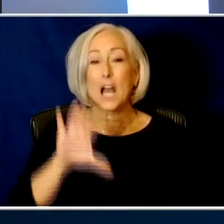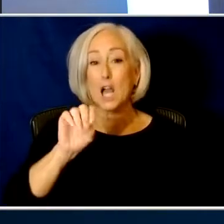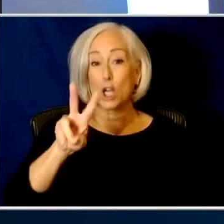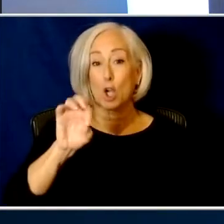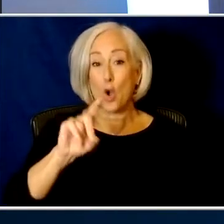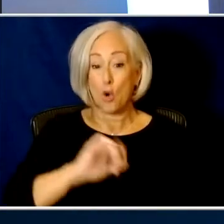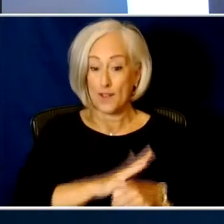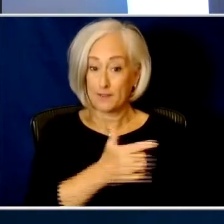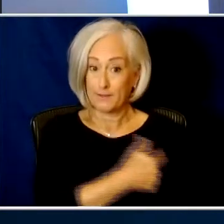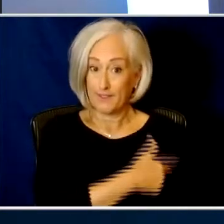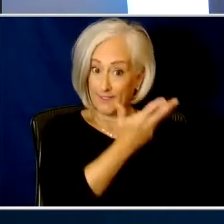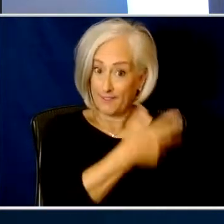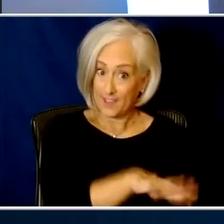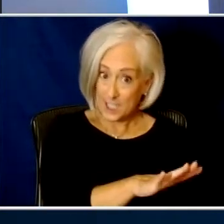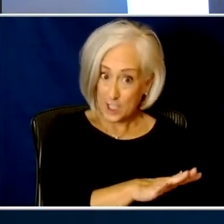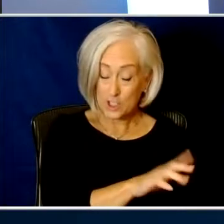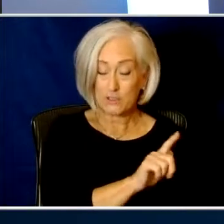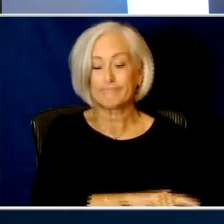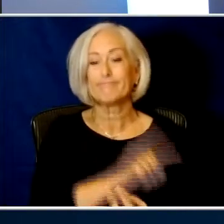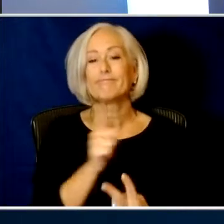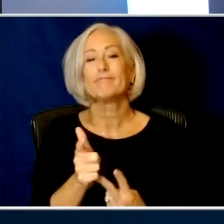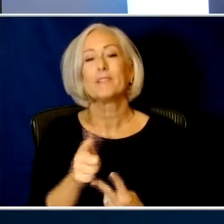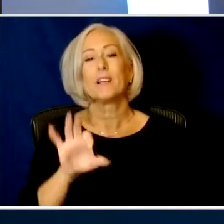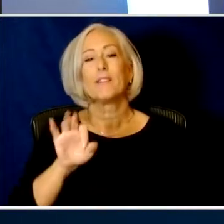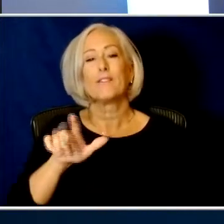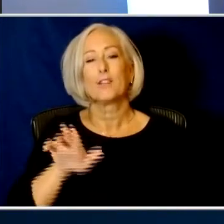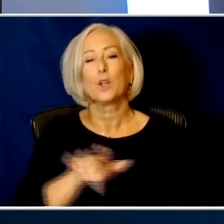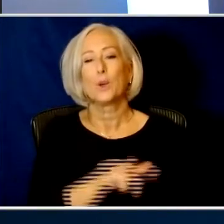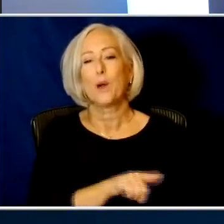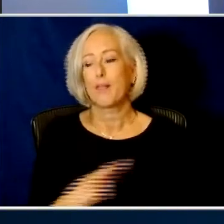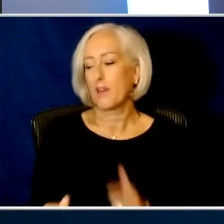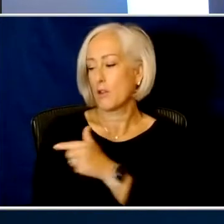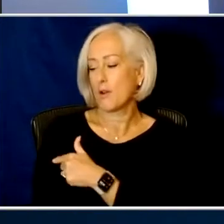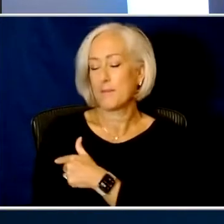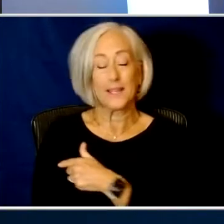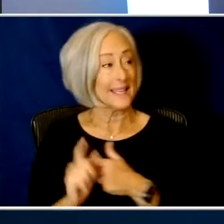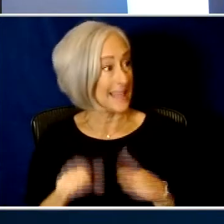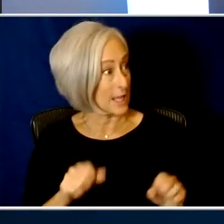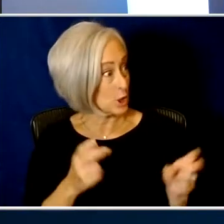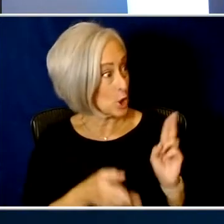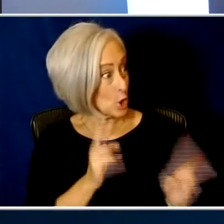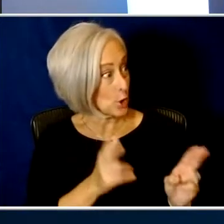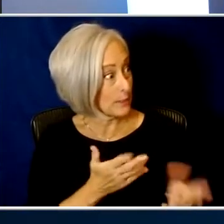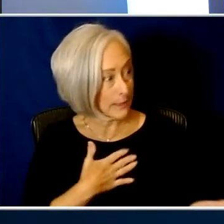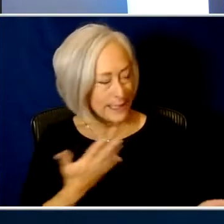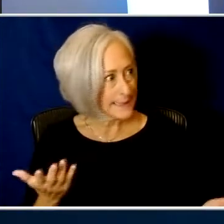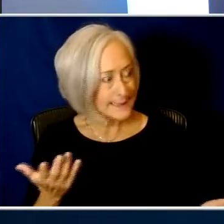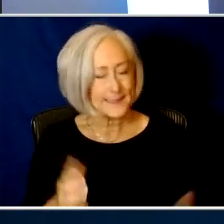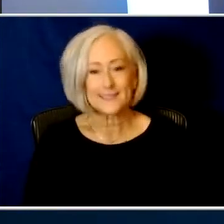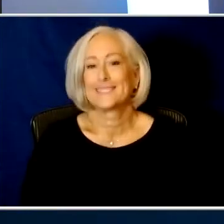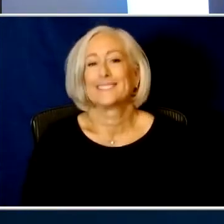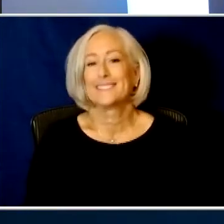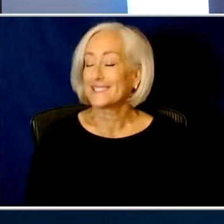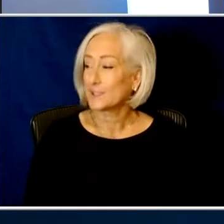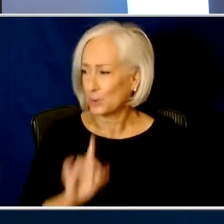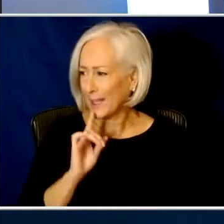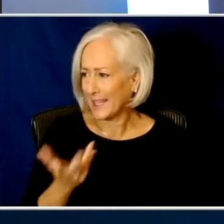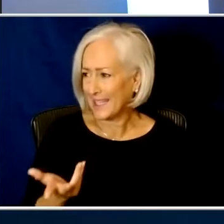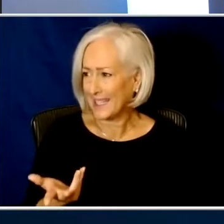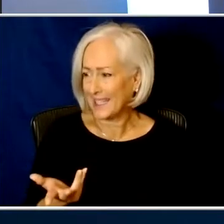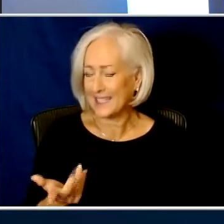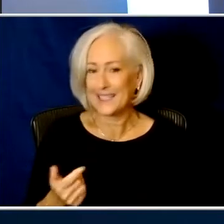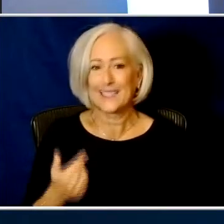it's fire done. off. Okay, Wait, I'm going to look like Hawkeye. All right, let's go. It's the tie. I'm going to sit up straight. Yes. I'm going to try and help the world